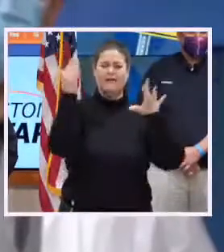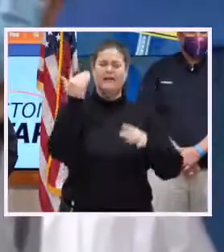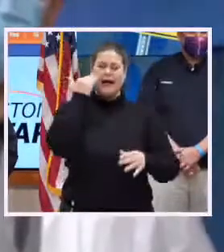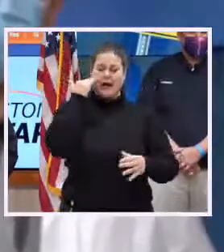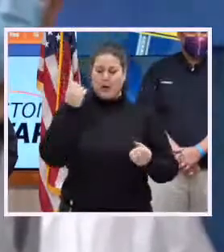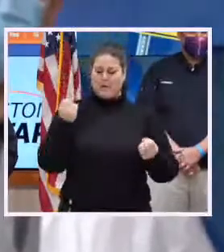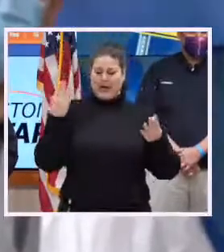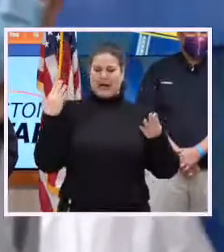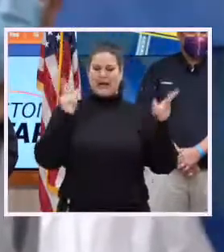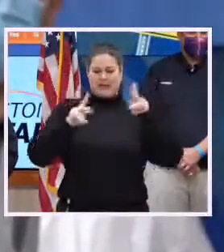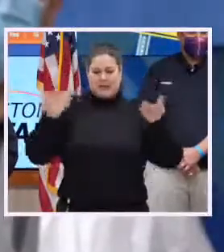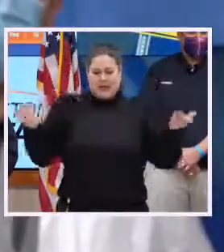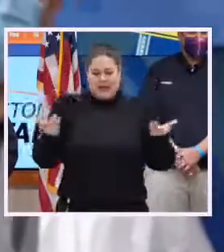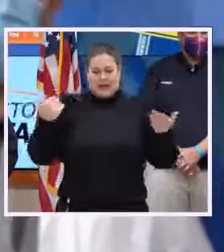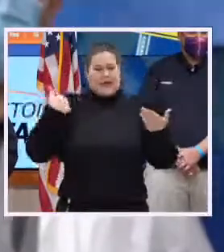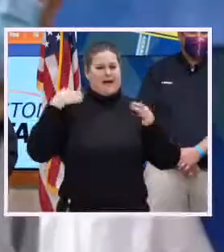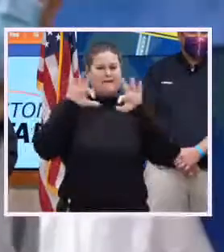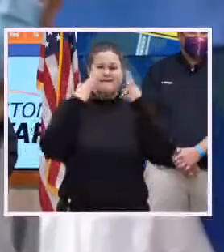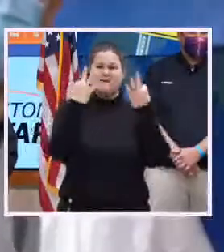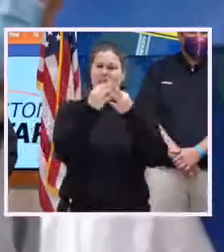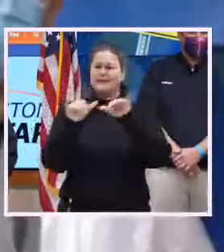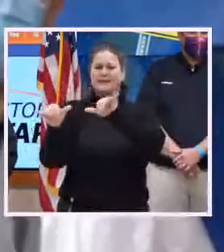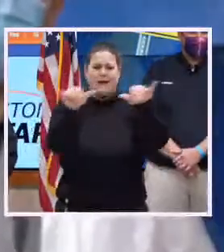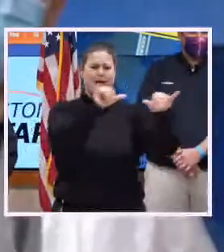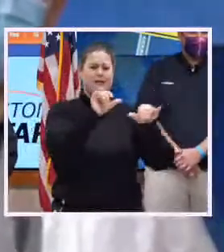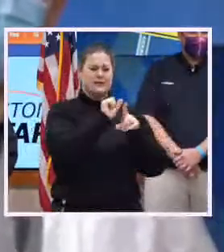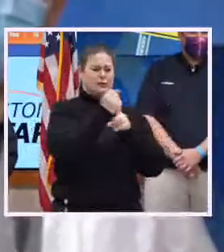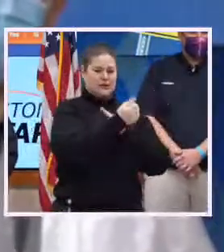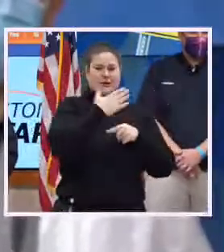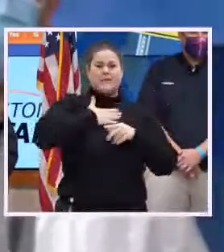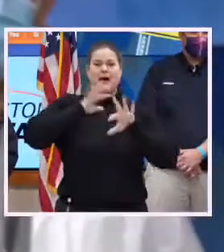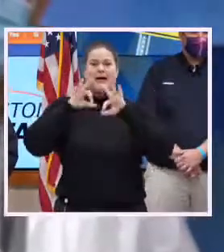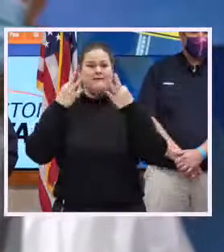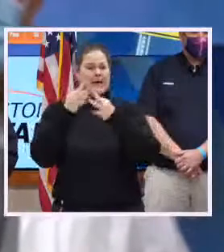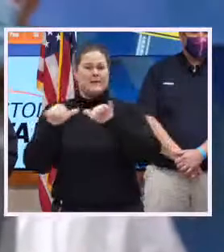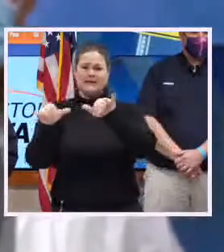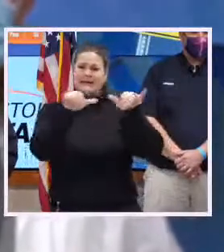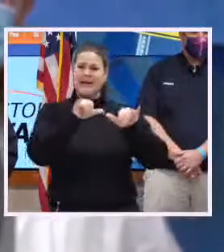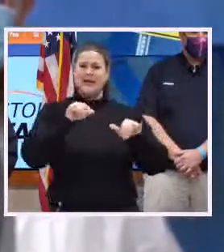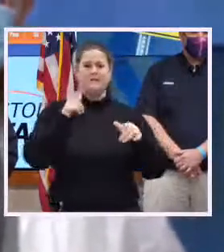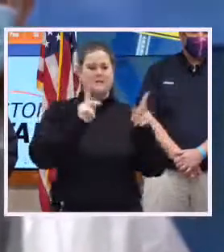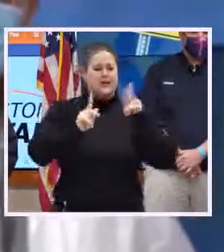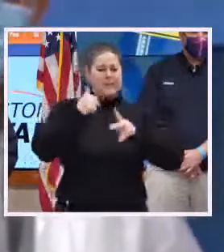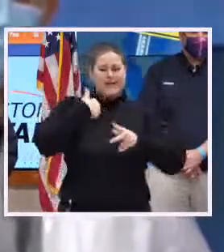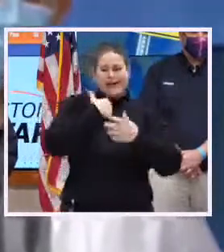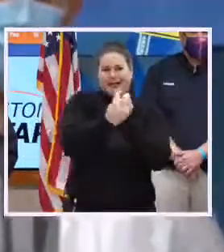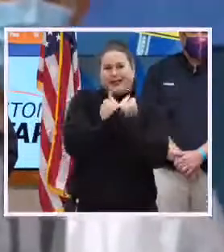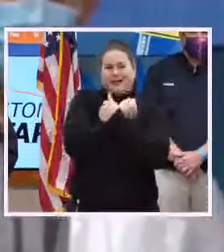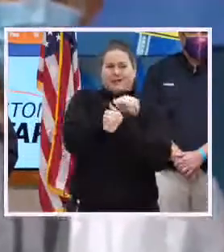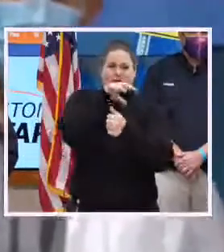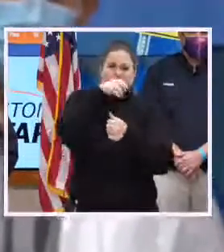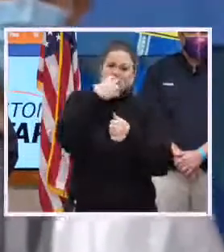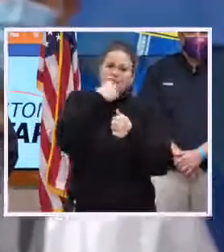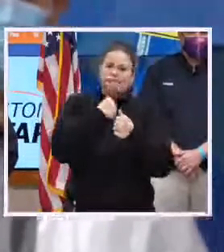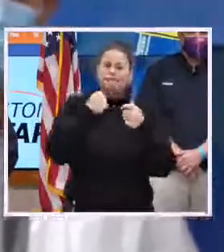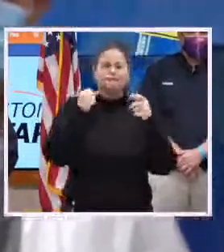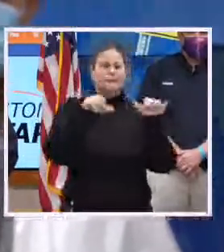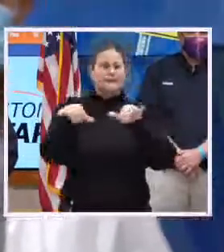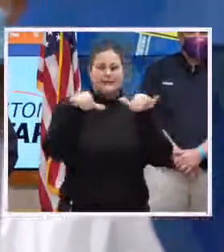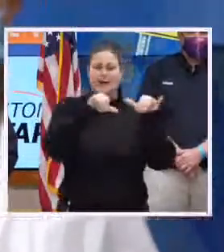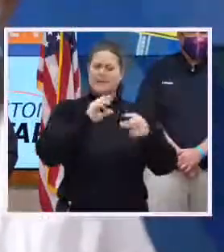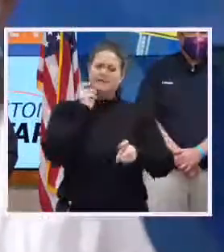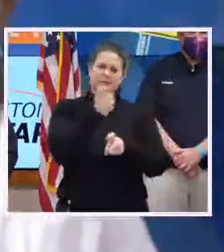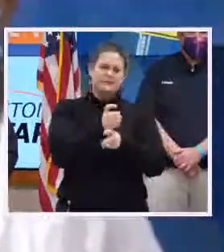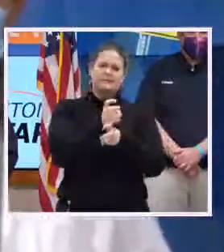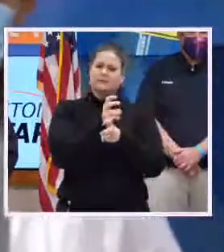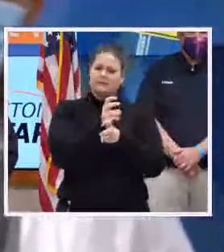family in that situation. Same goes for my family and my loved ones. So it's very tough.